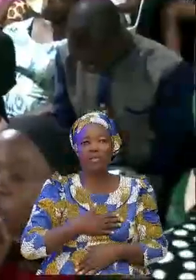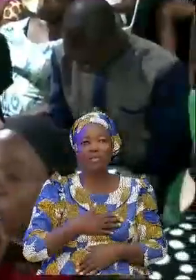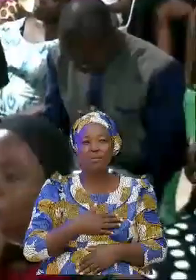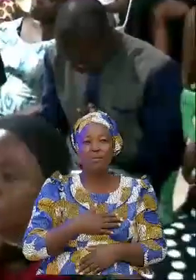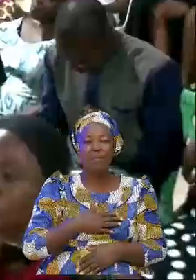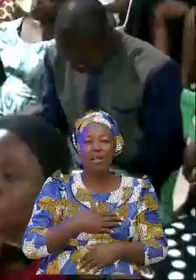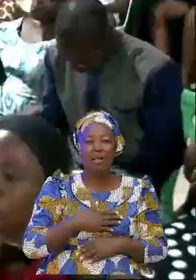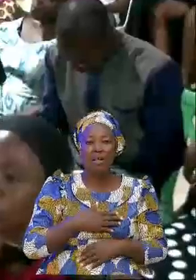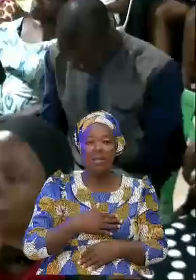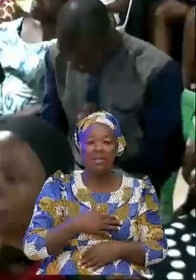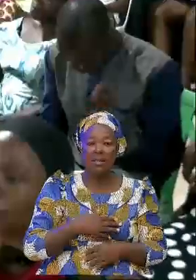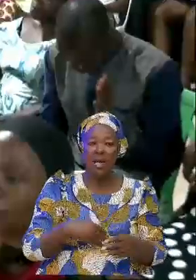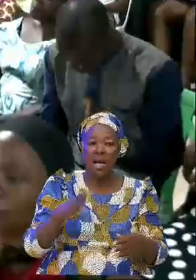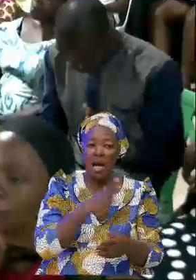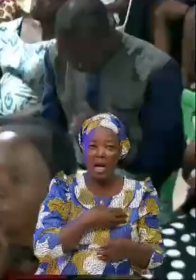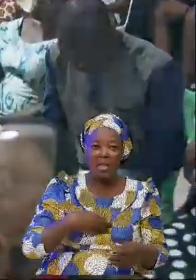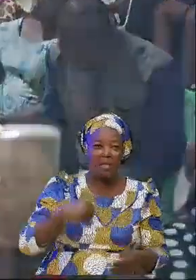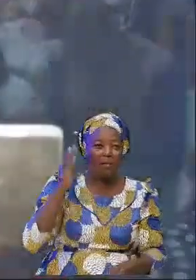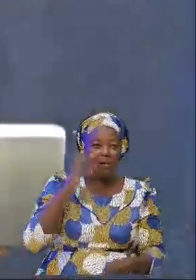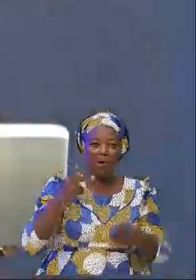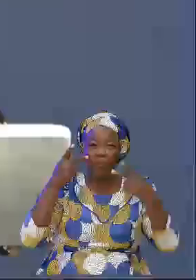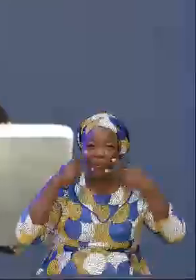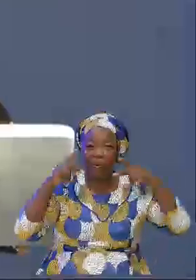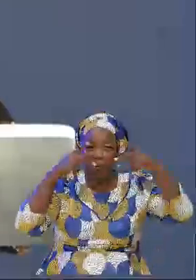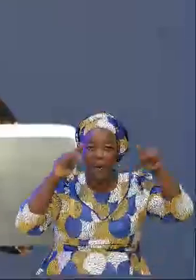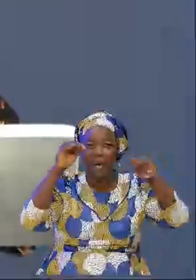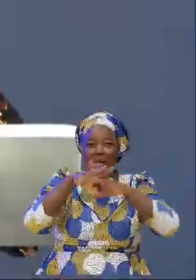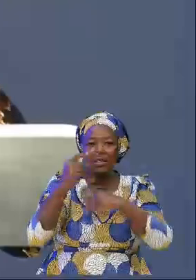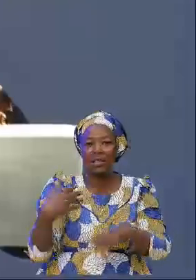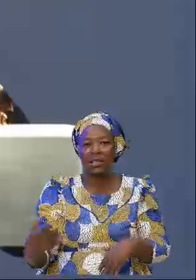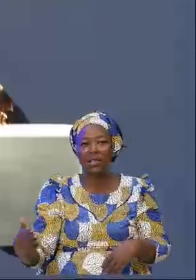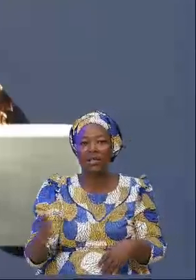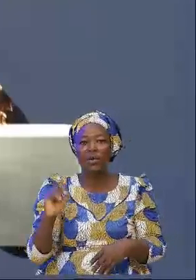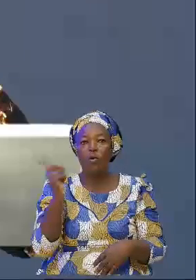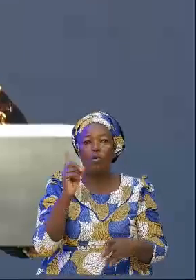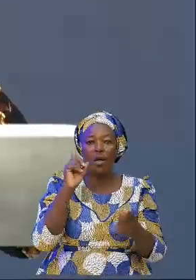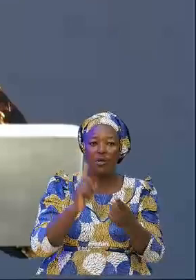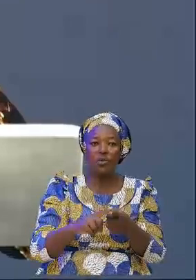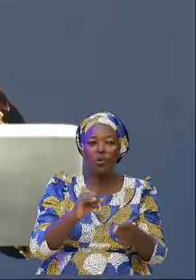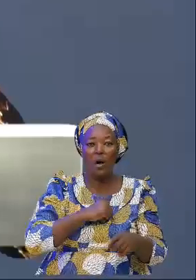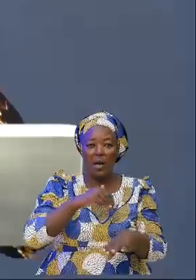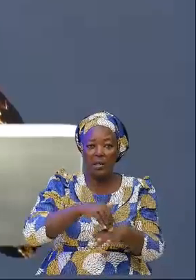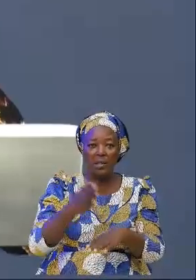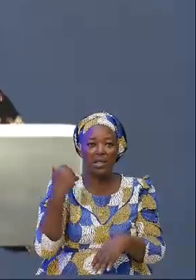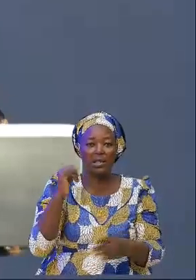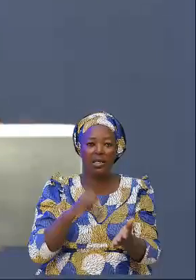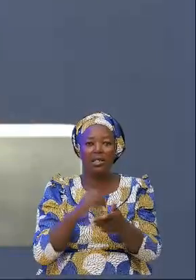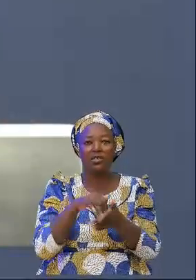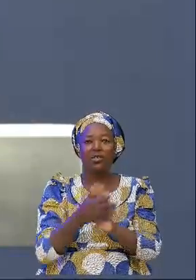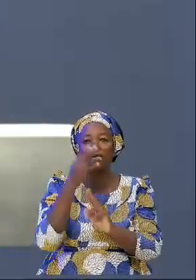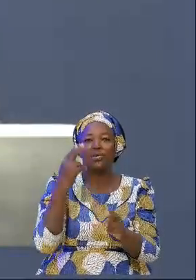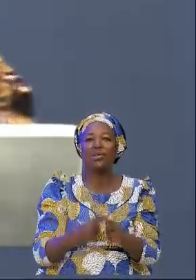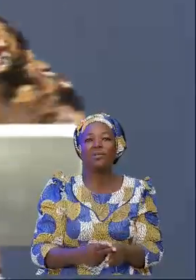that which I please. And it shall prosper in the thing